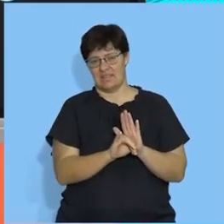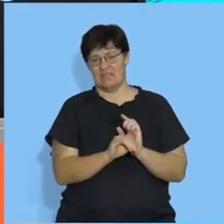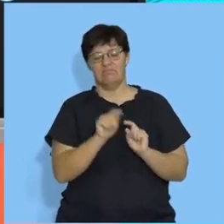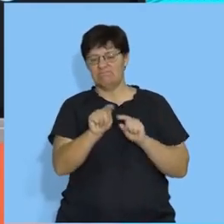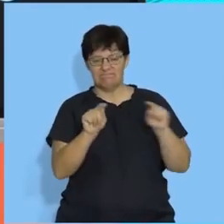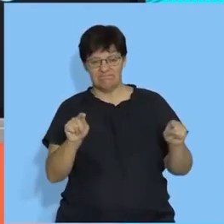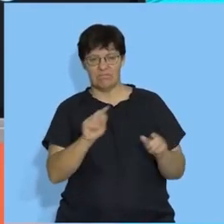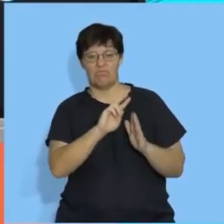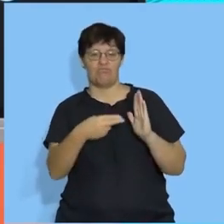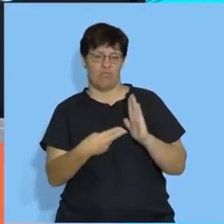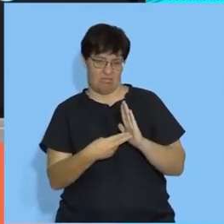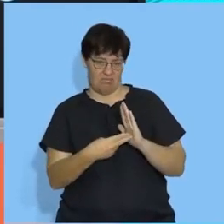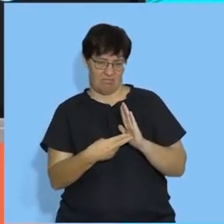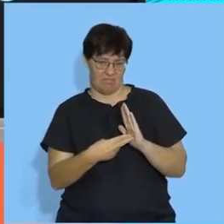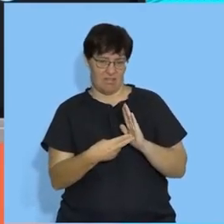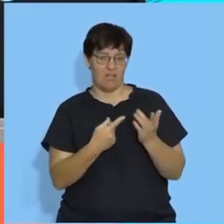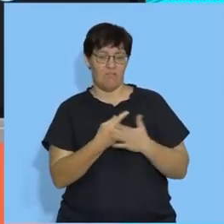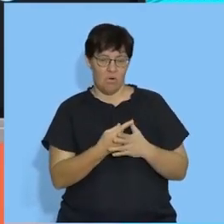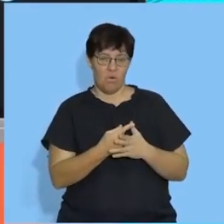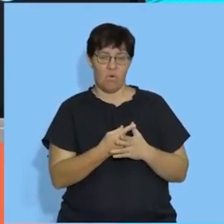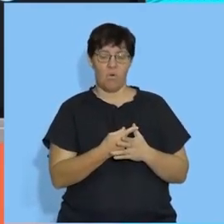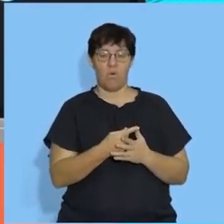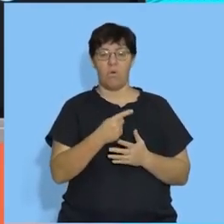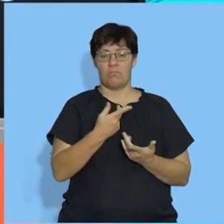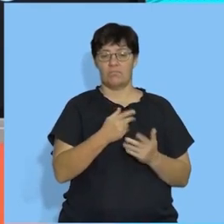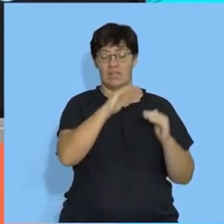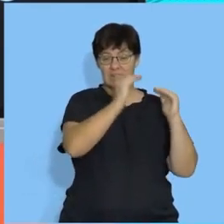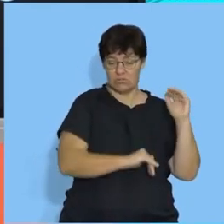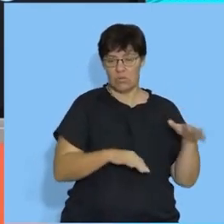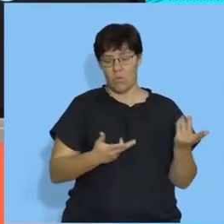species, in terms of your oxidizing agent as well as your reducing agent.